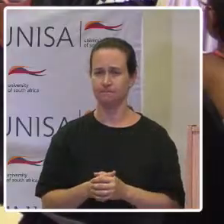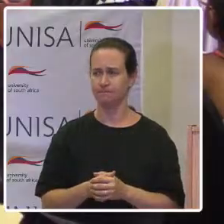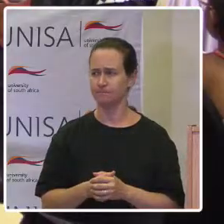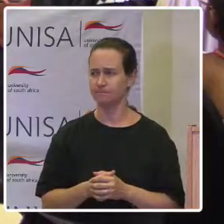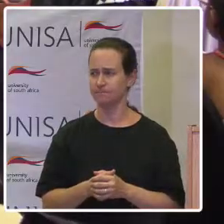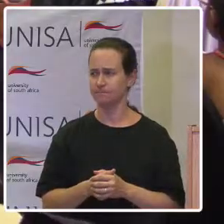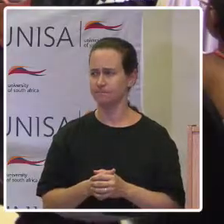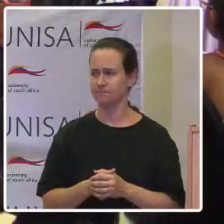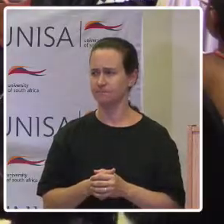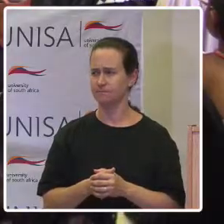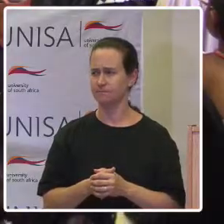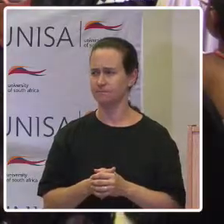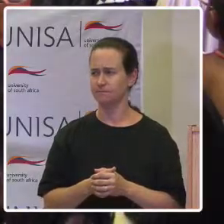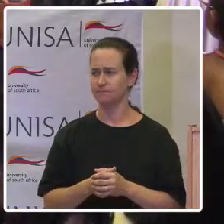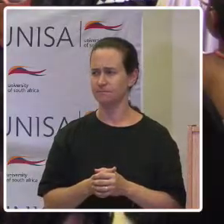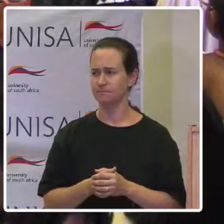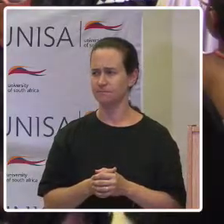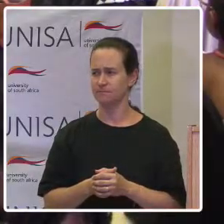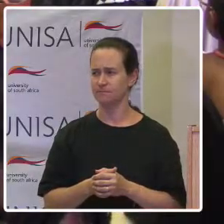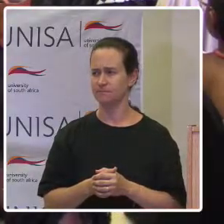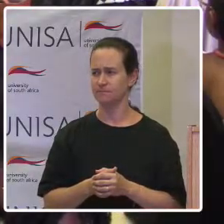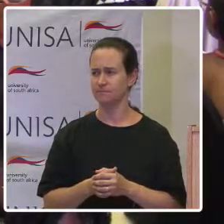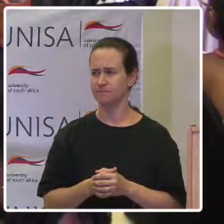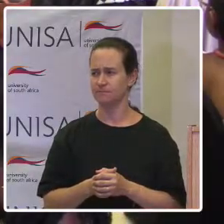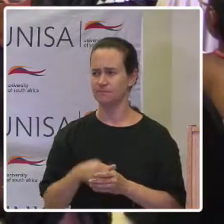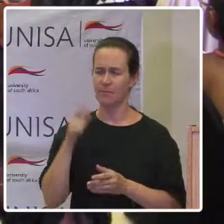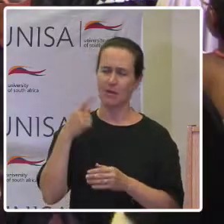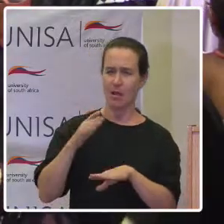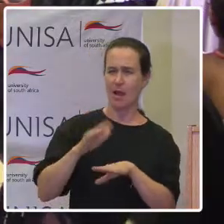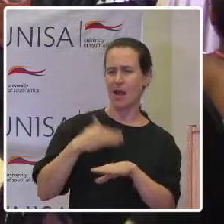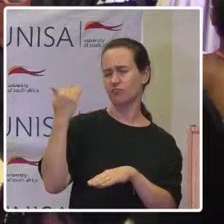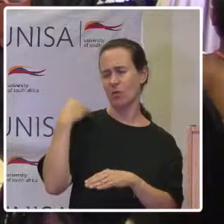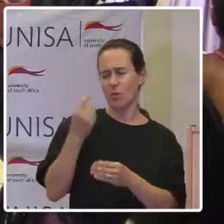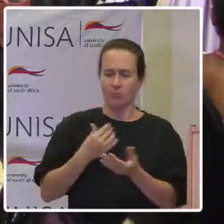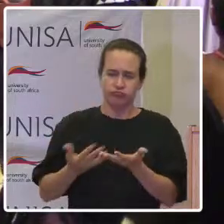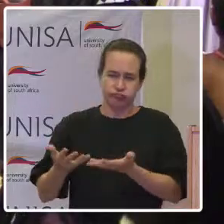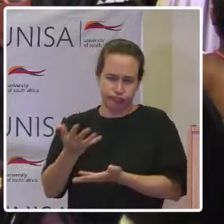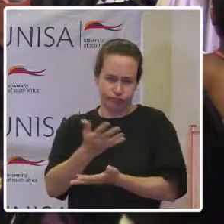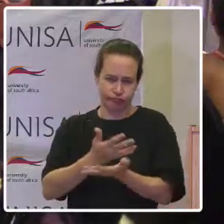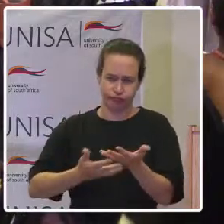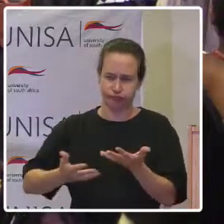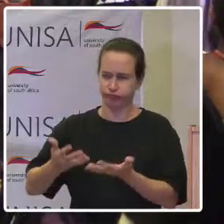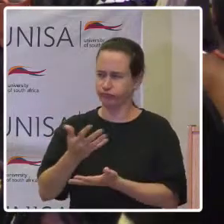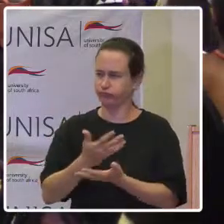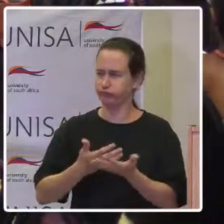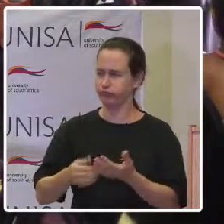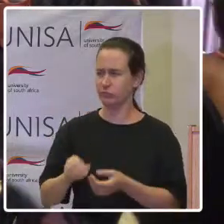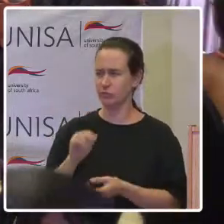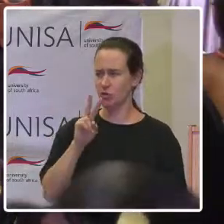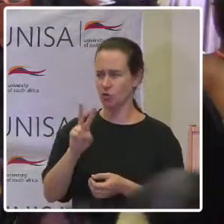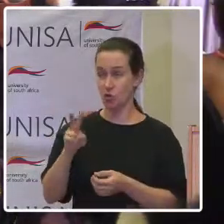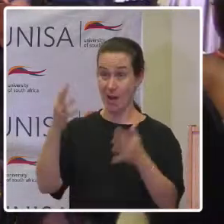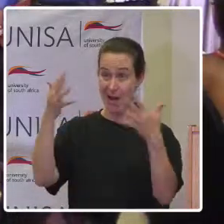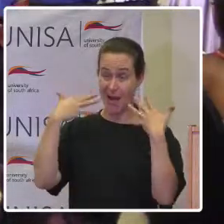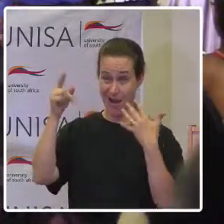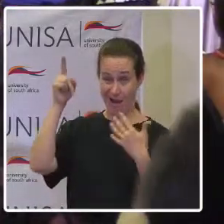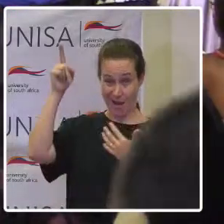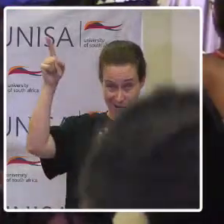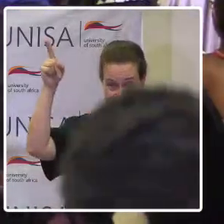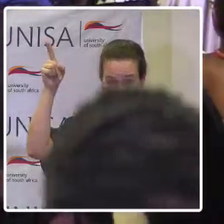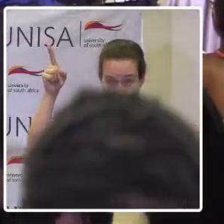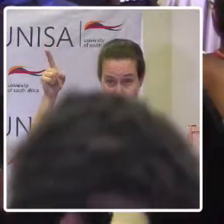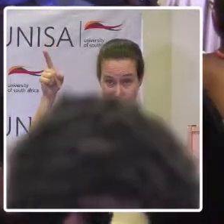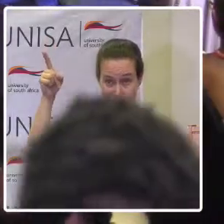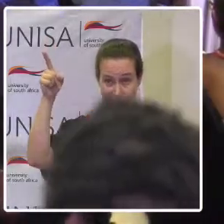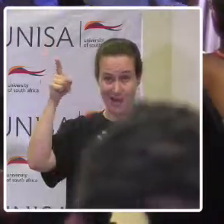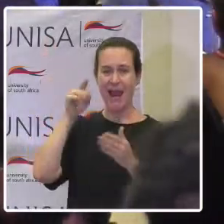want you to talk about the latest discourse around the two spaces, air